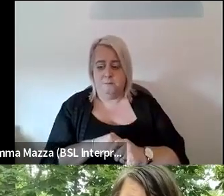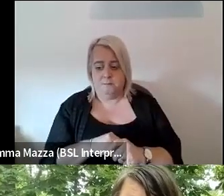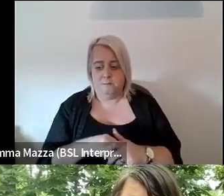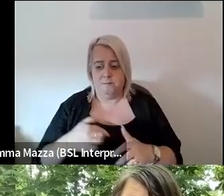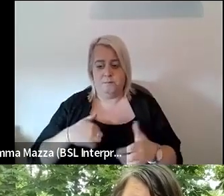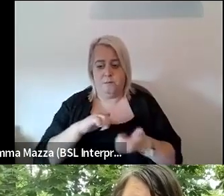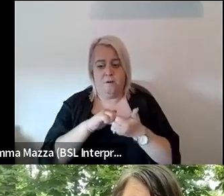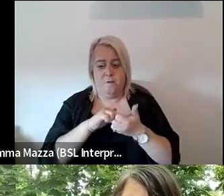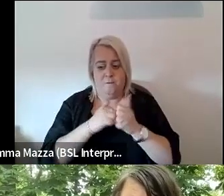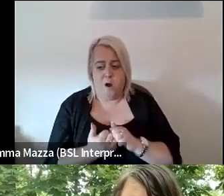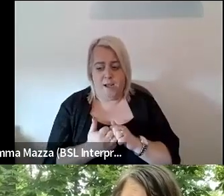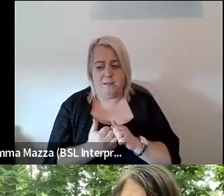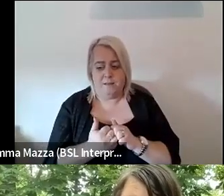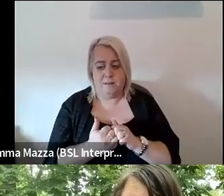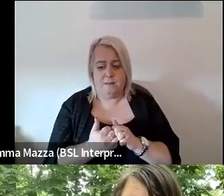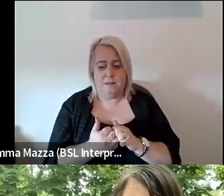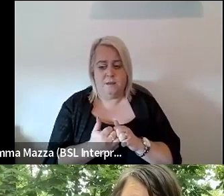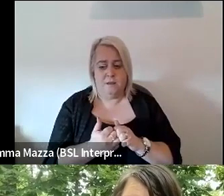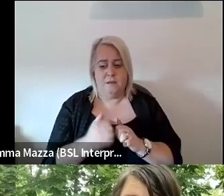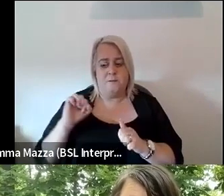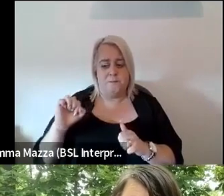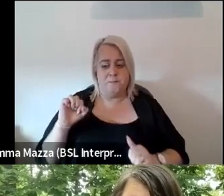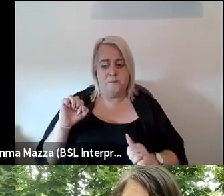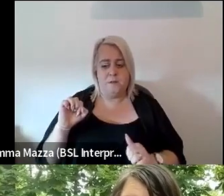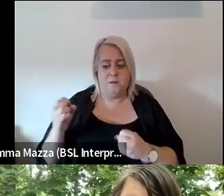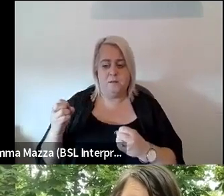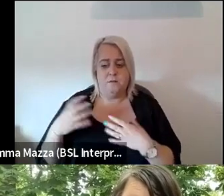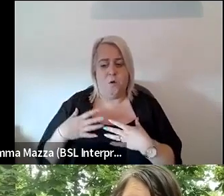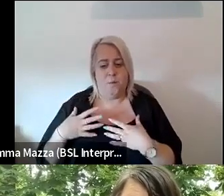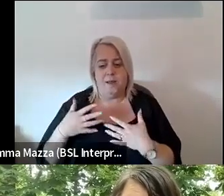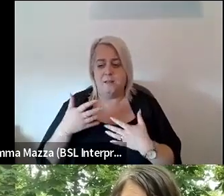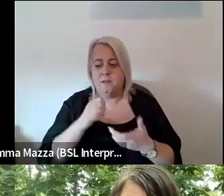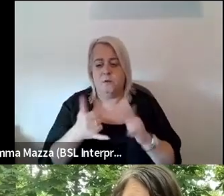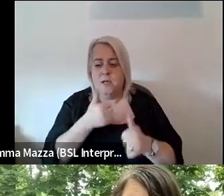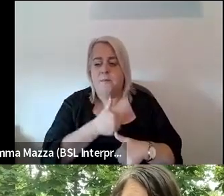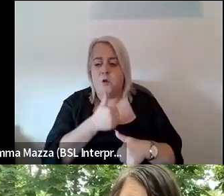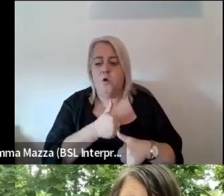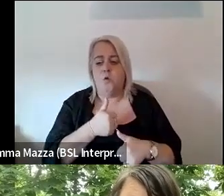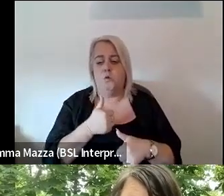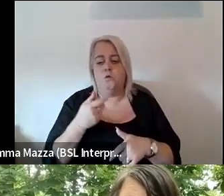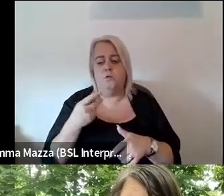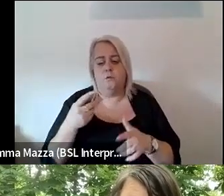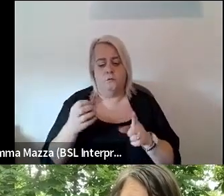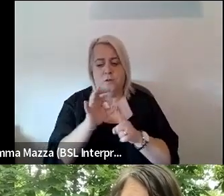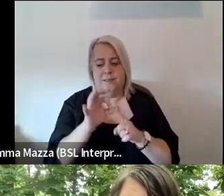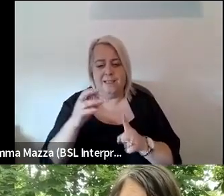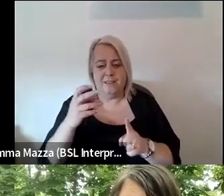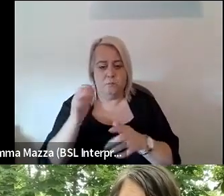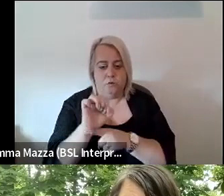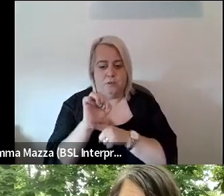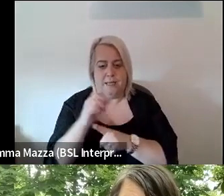sometimes I use the developer inspector tool to turn off stuff to reduce distractions on the page.